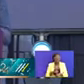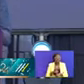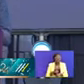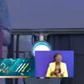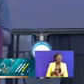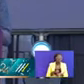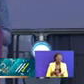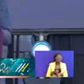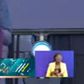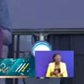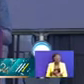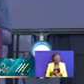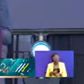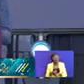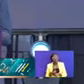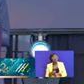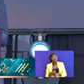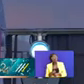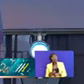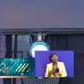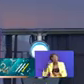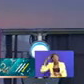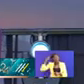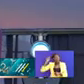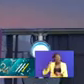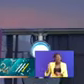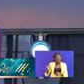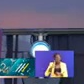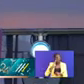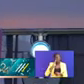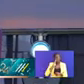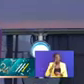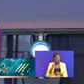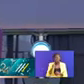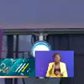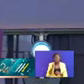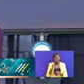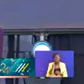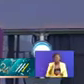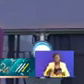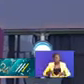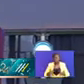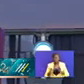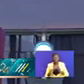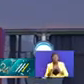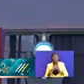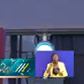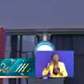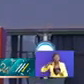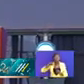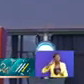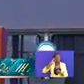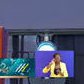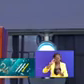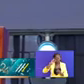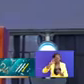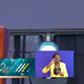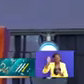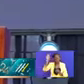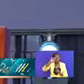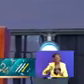nature that's a lie for there to be a system of progress